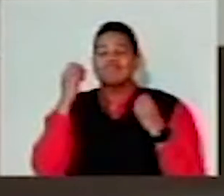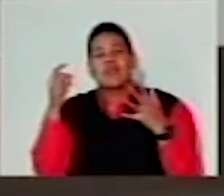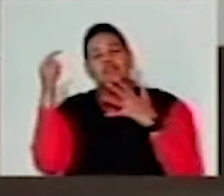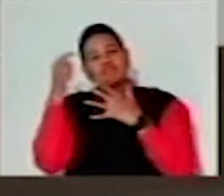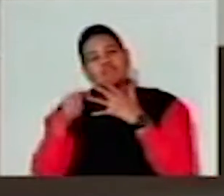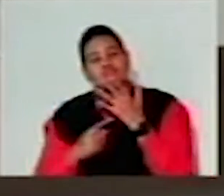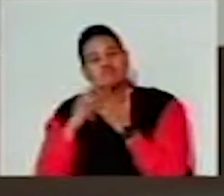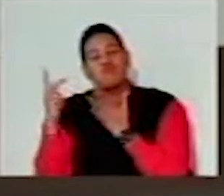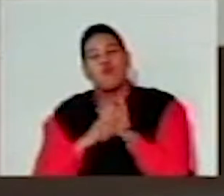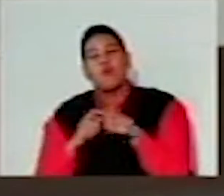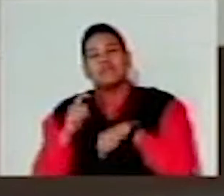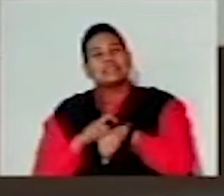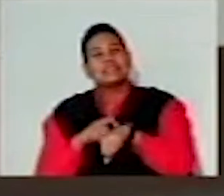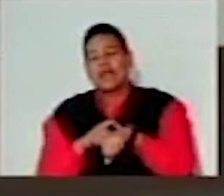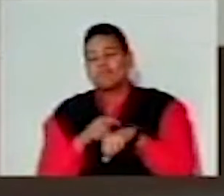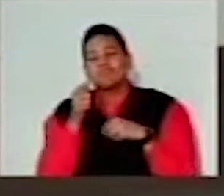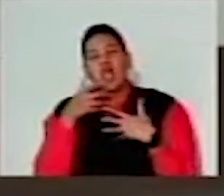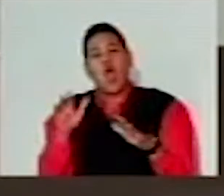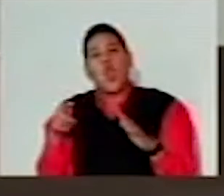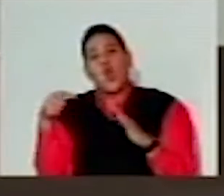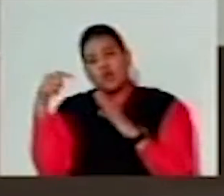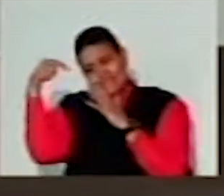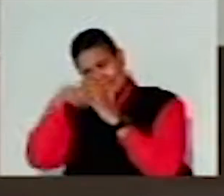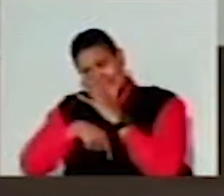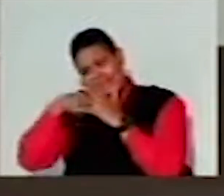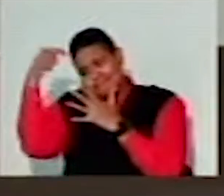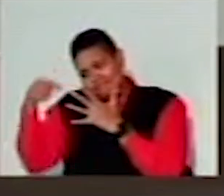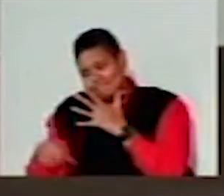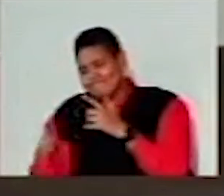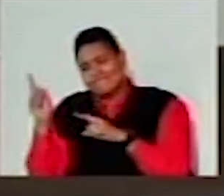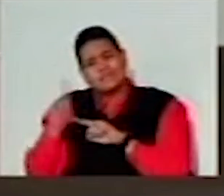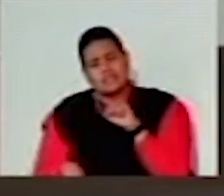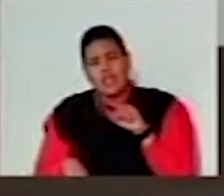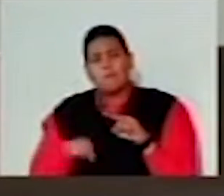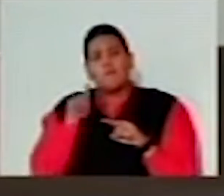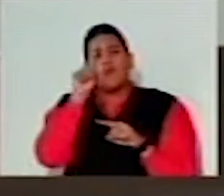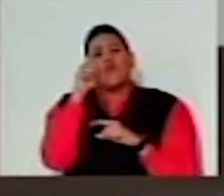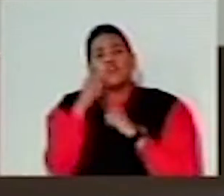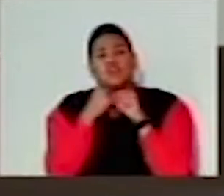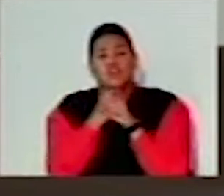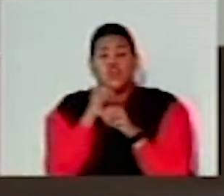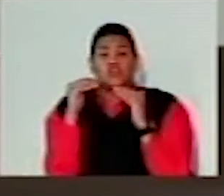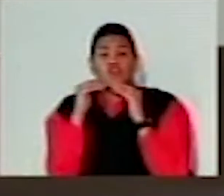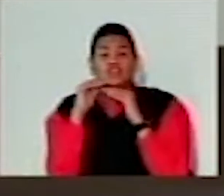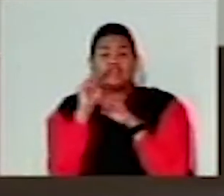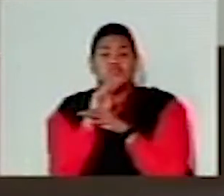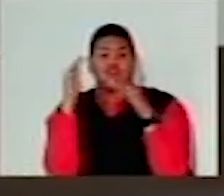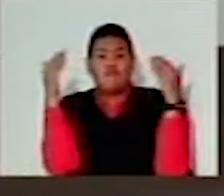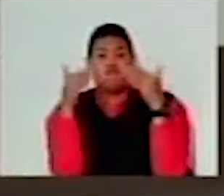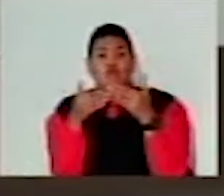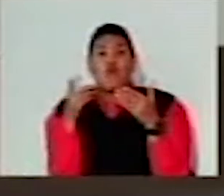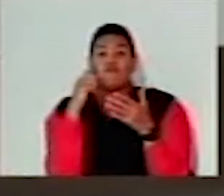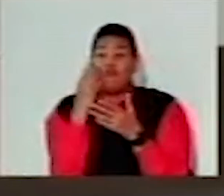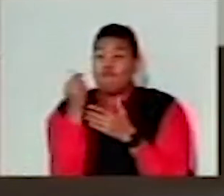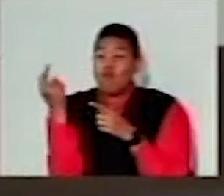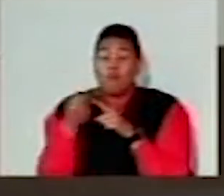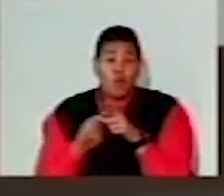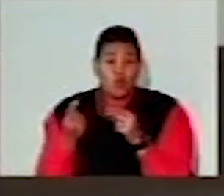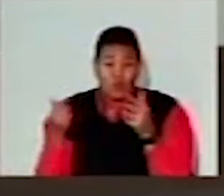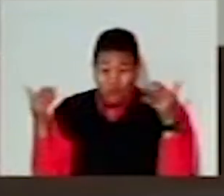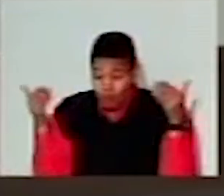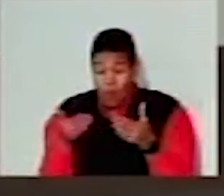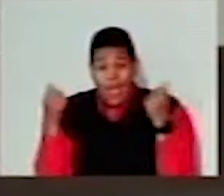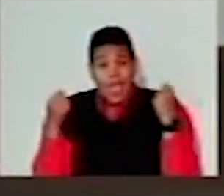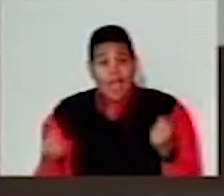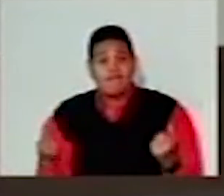them. But there's one area, Mr. Speaker, that the Justice Ministry will be concentrating a great deal on over the next few months, and that